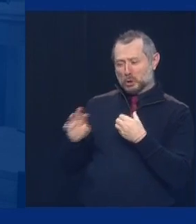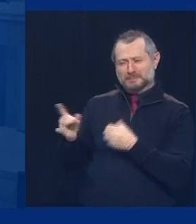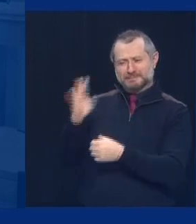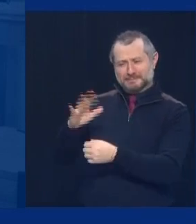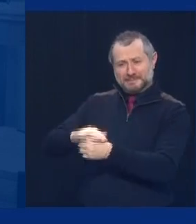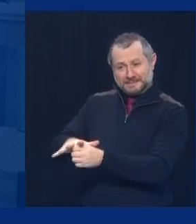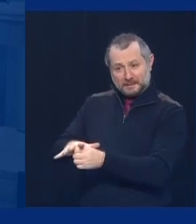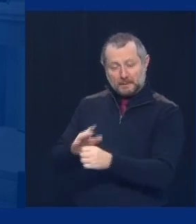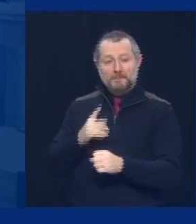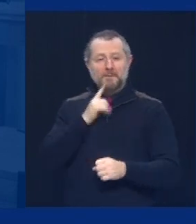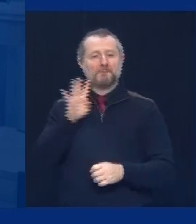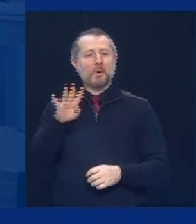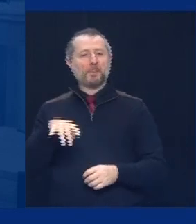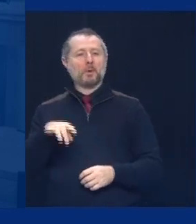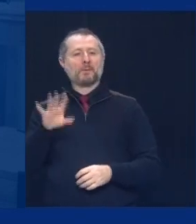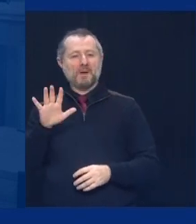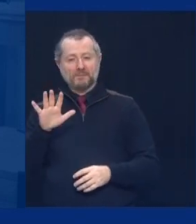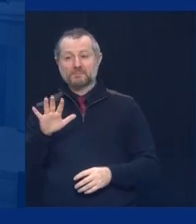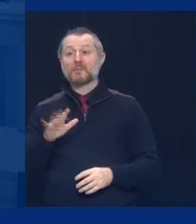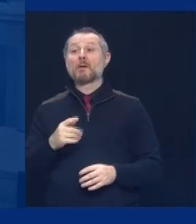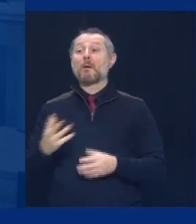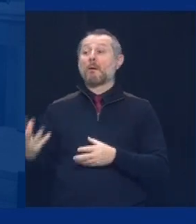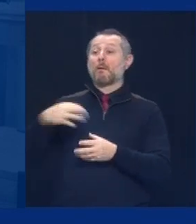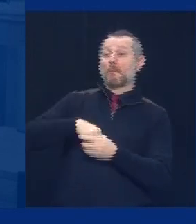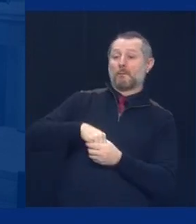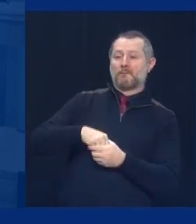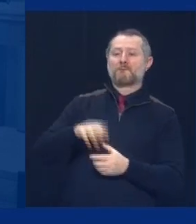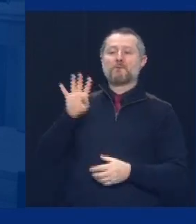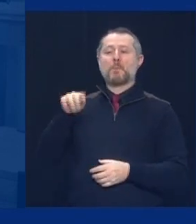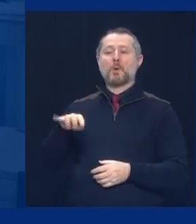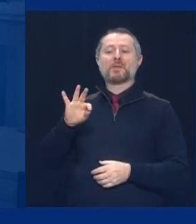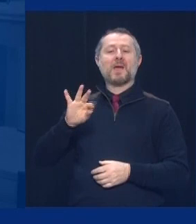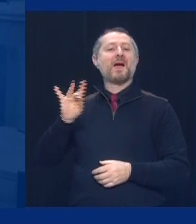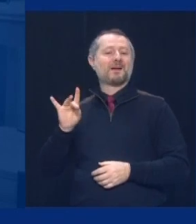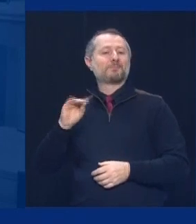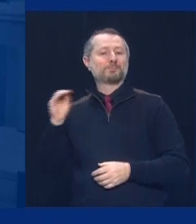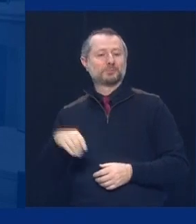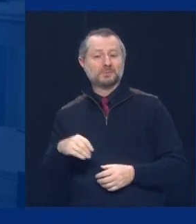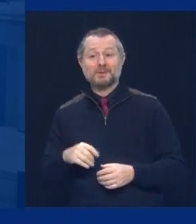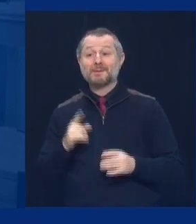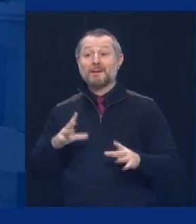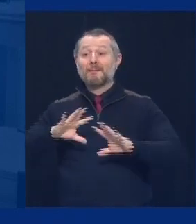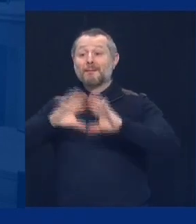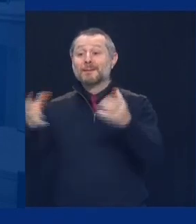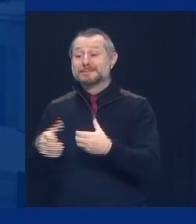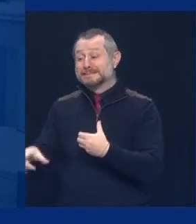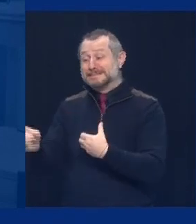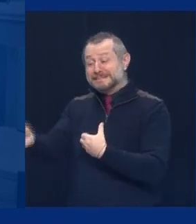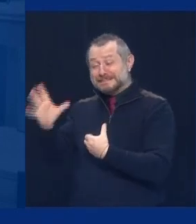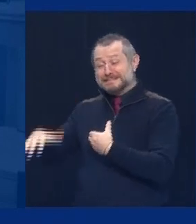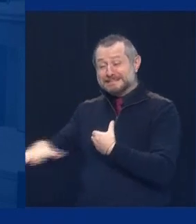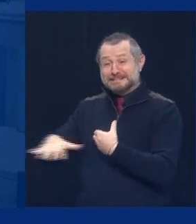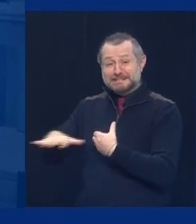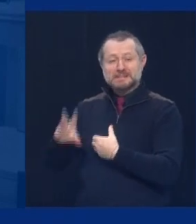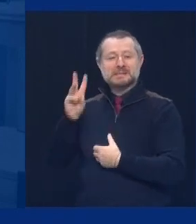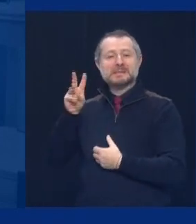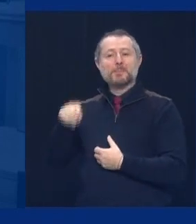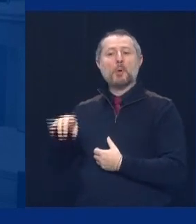with the microclusters, 4.9. In the microclusters, 6.8. We